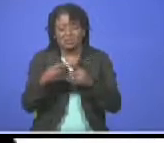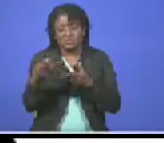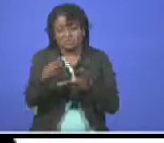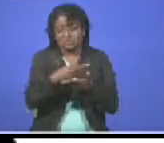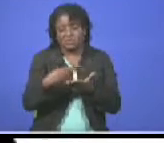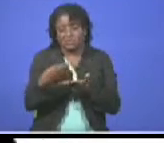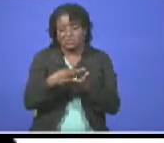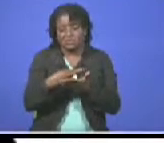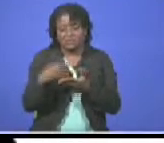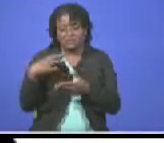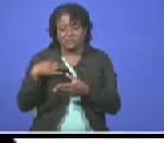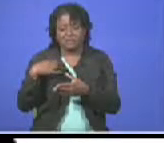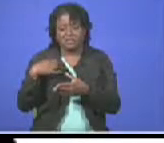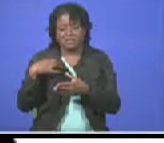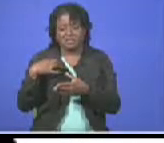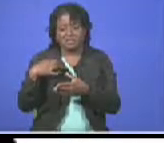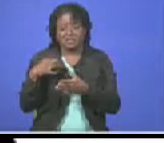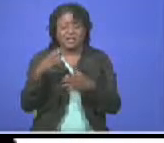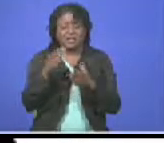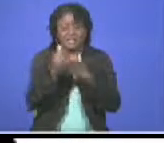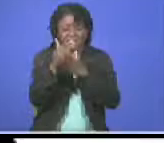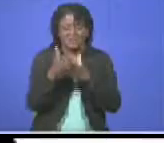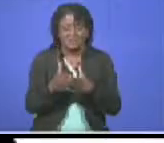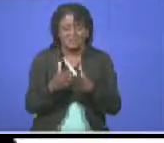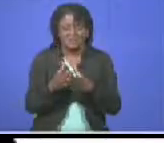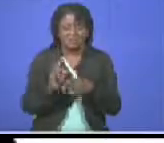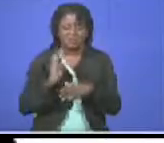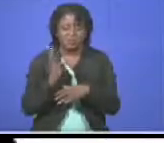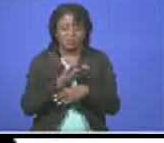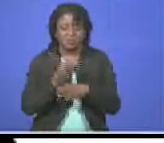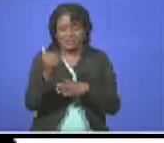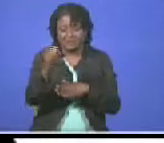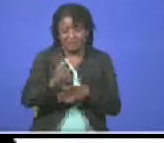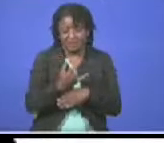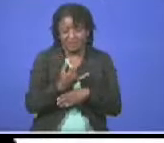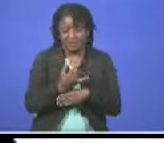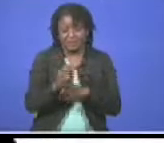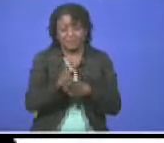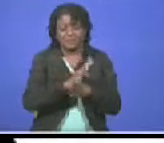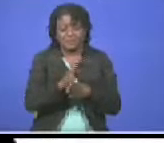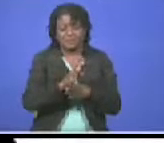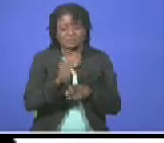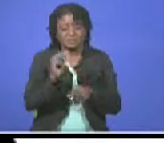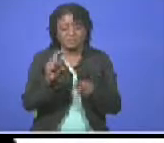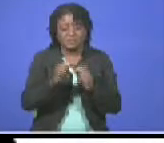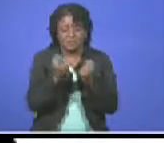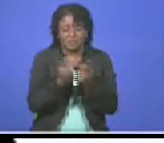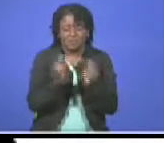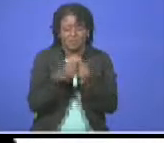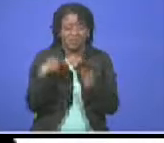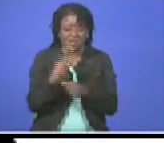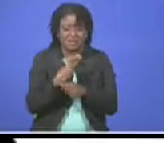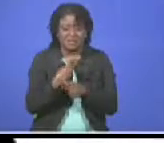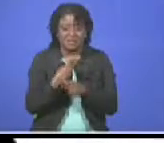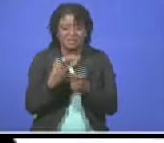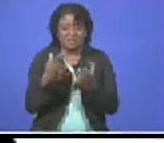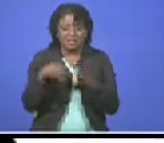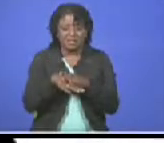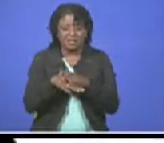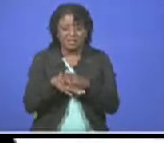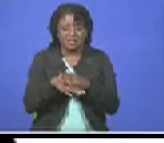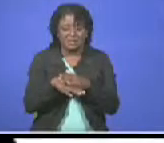programs. We're inviting businesses to team with us in executing the